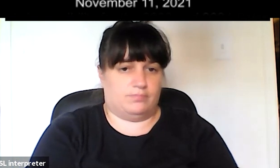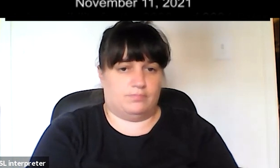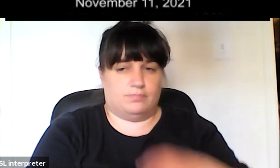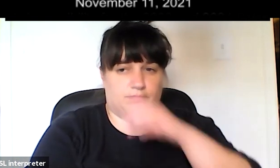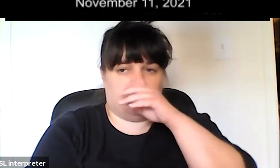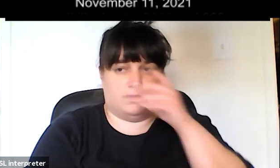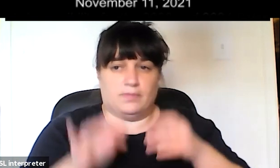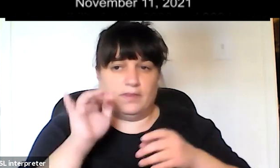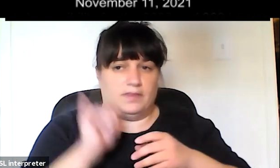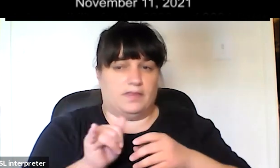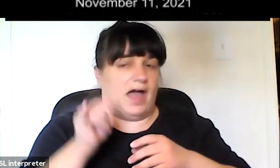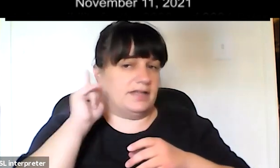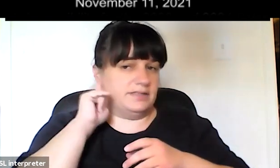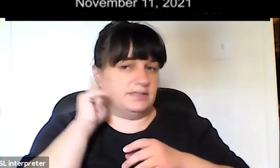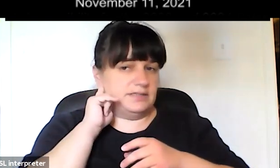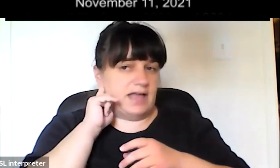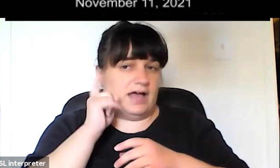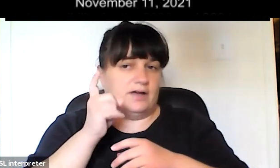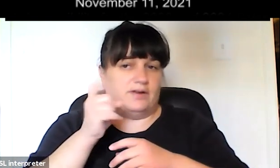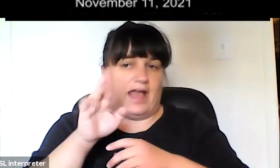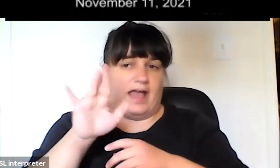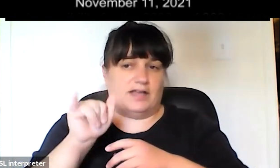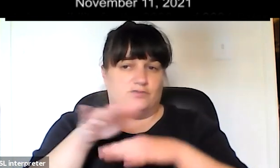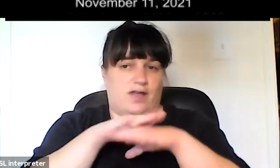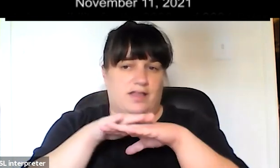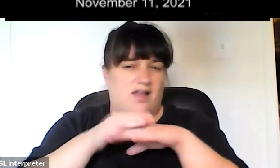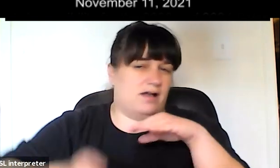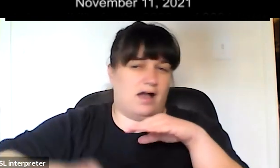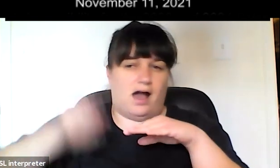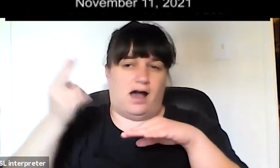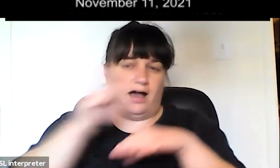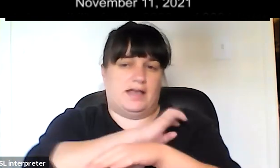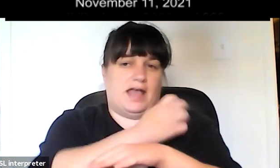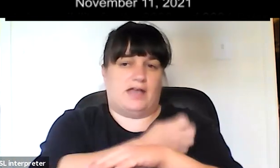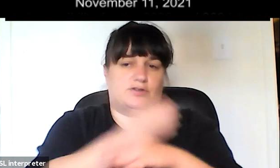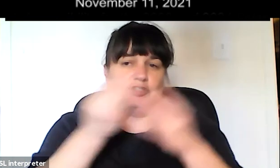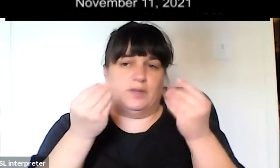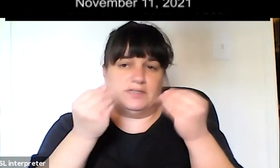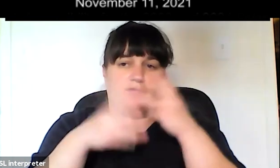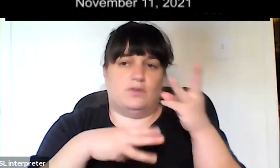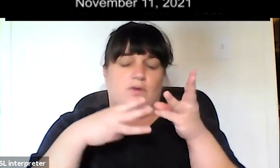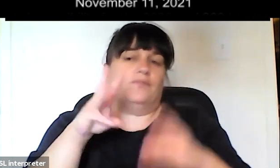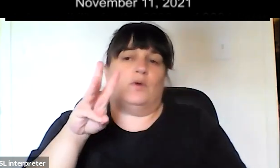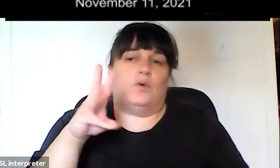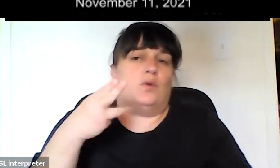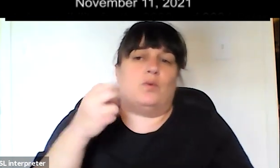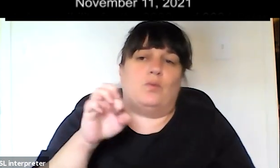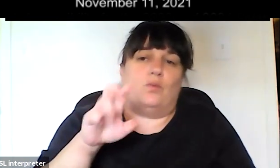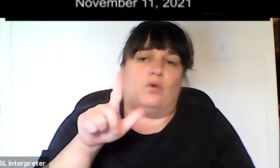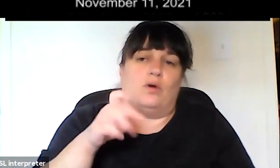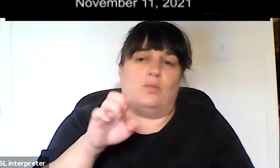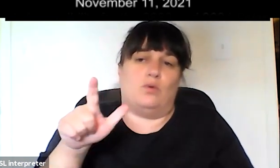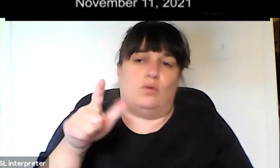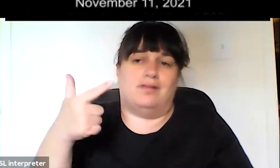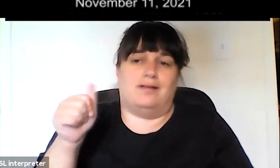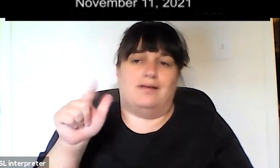So what we just listened to, that X-ray layer, it's the highest energy material of the Whirlpool galaxy. And the shape is like